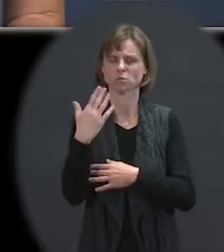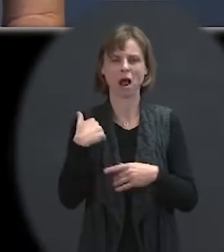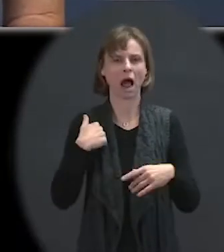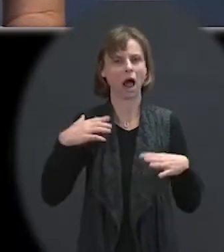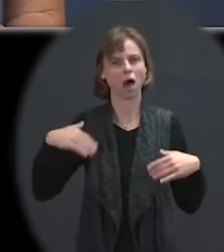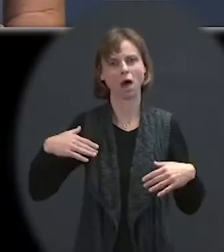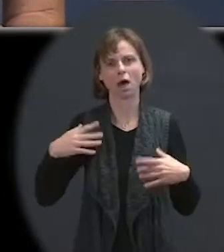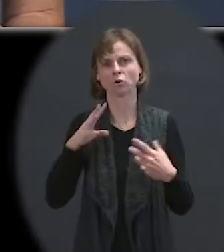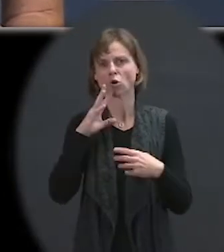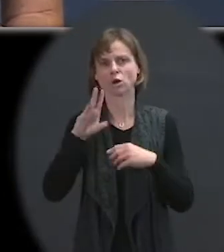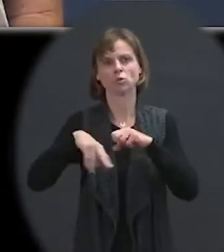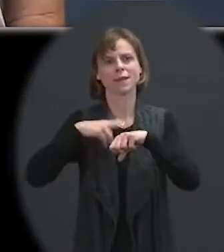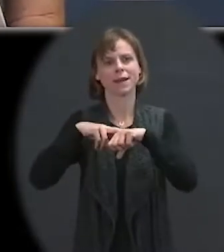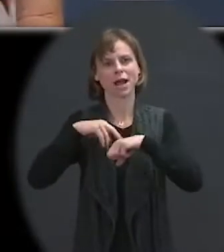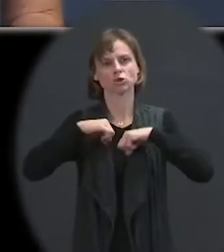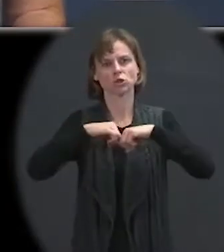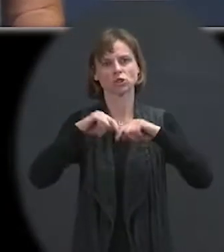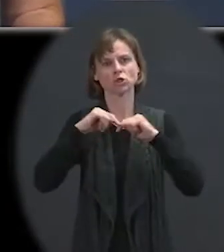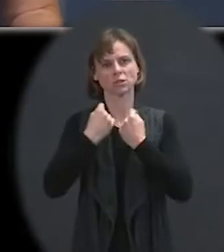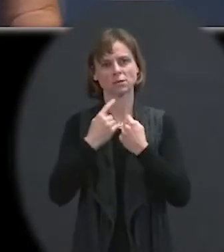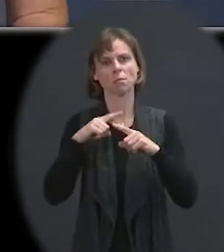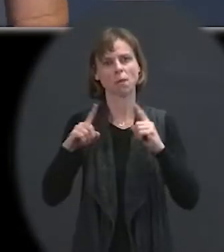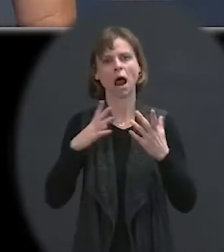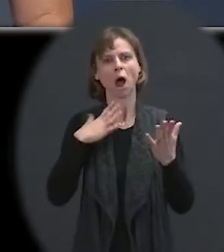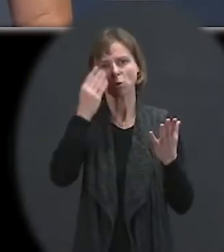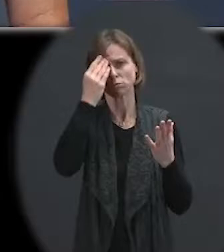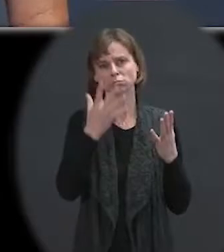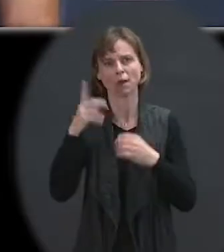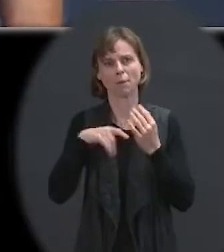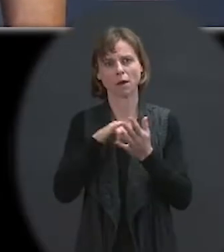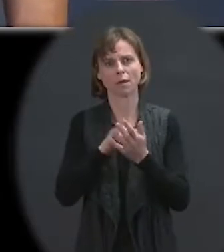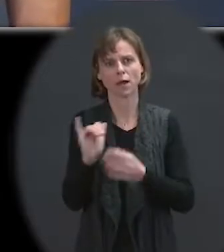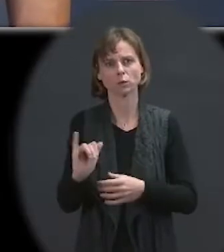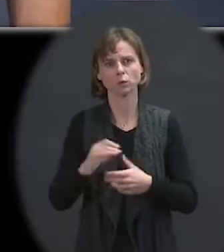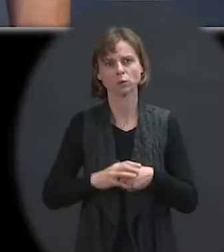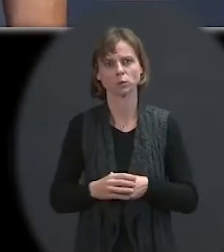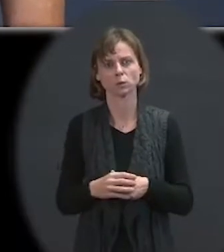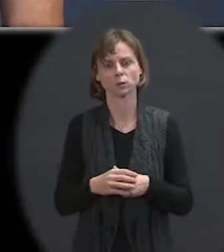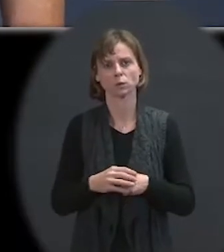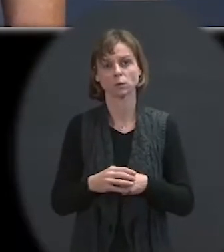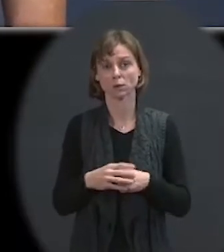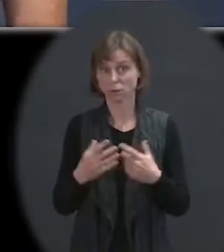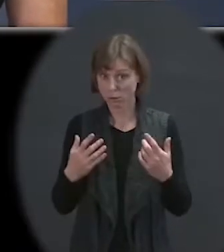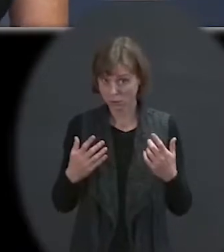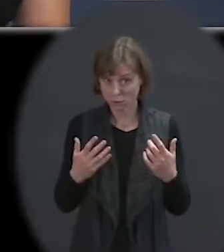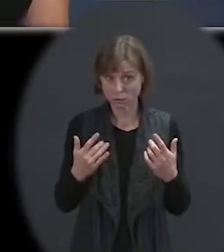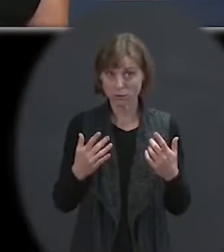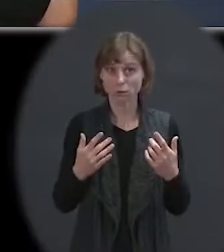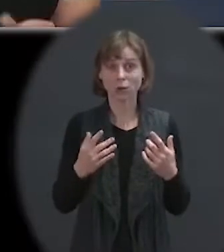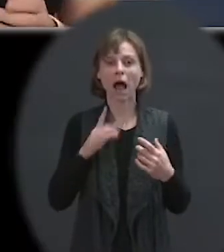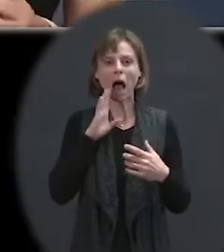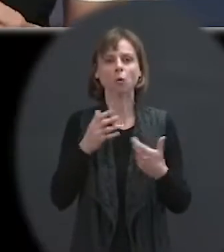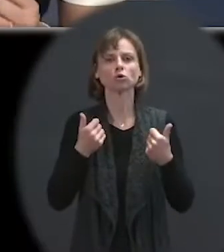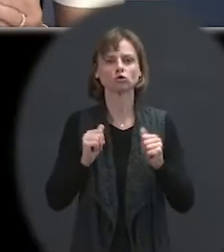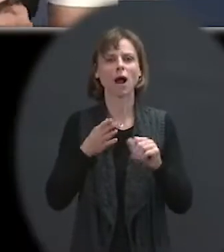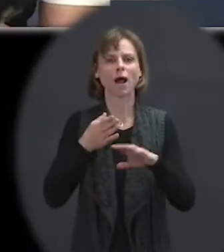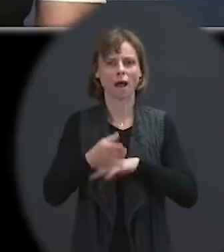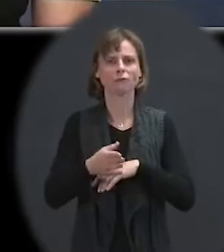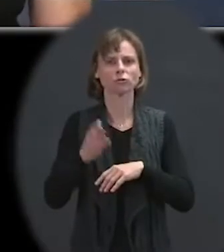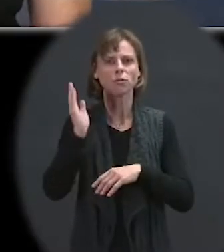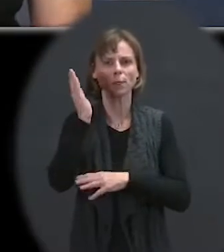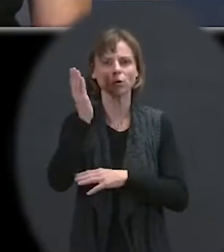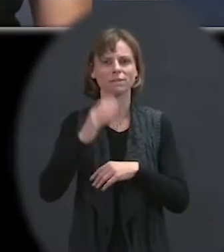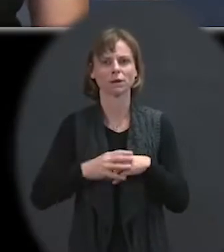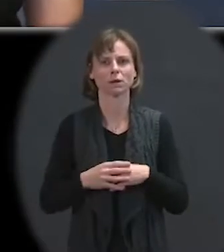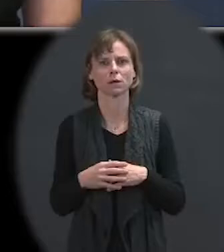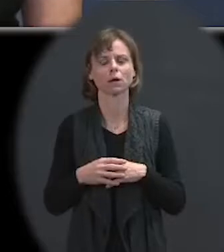to talk to our national security team, but we'll venture to get you something after the briefing on that as well. I didn't help you much today. I will try to do that after the briefing. Go ahead. Thanks, Jen.